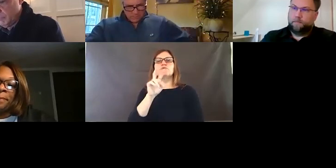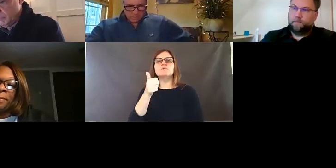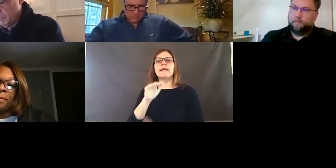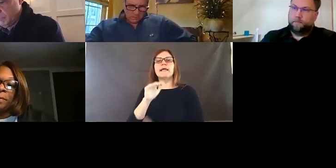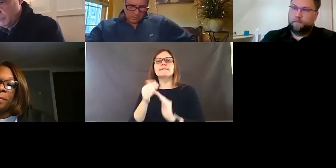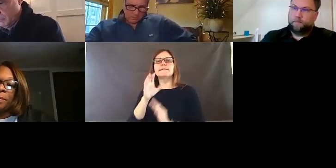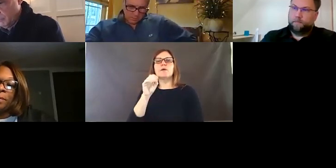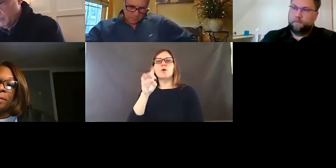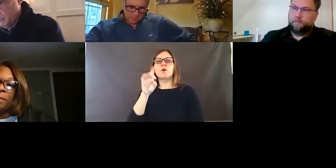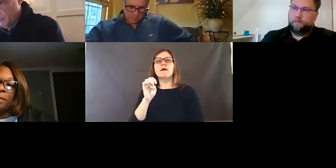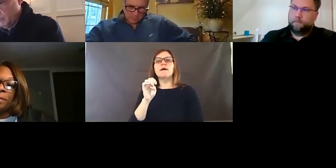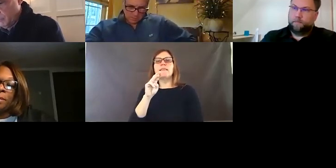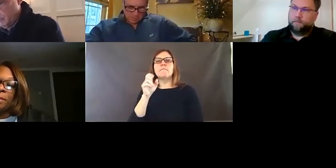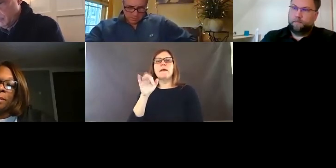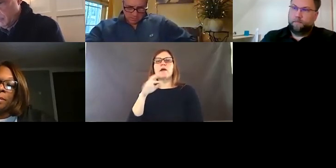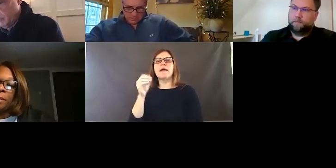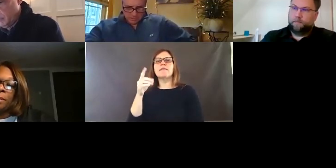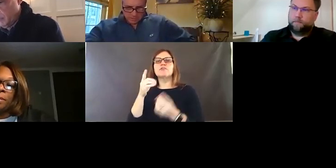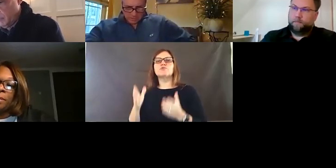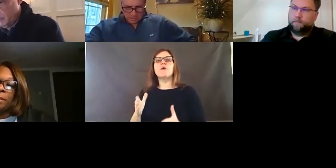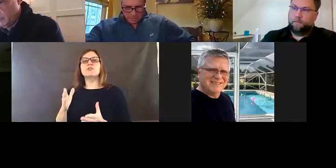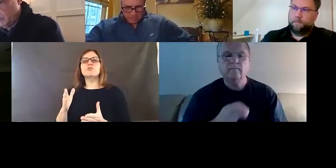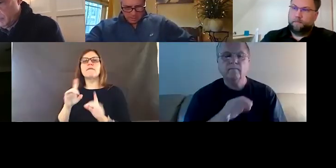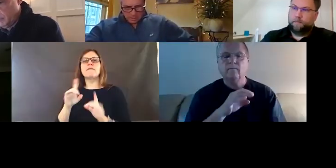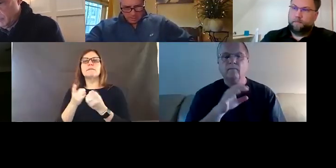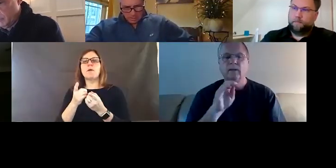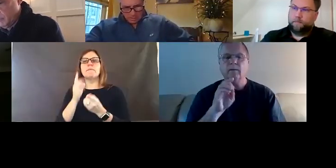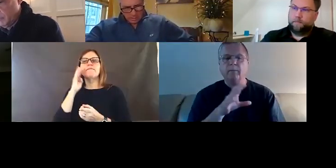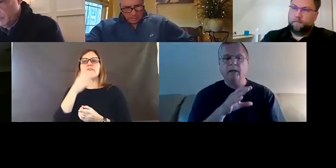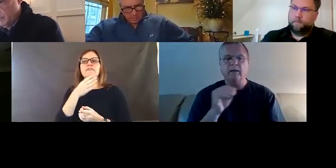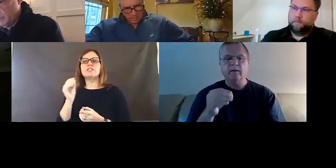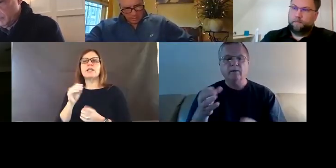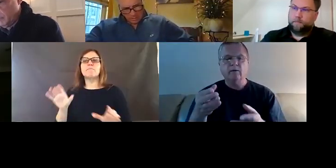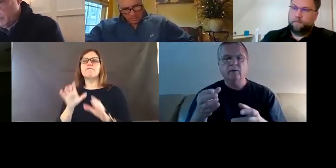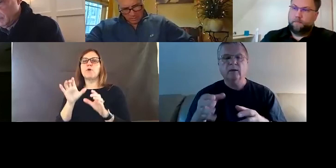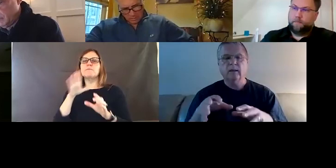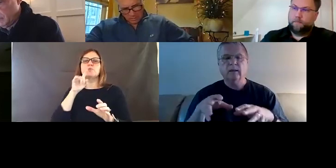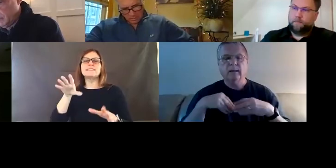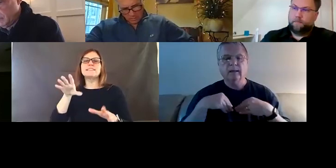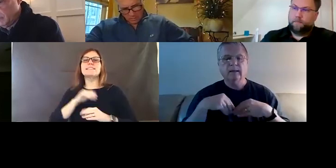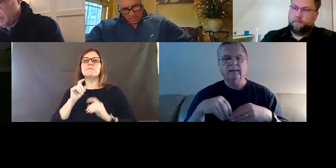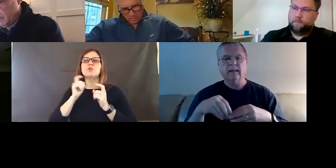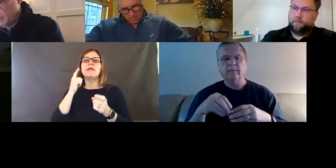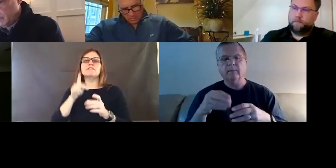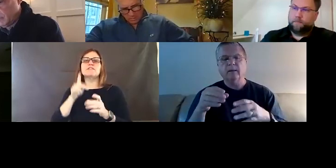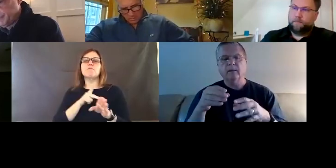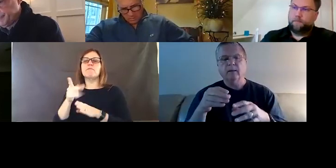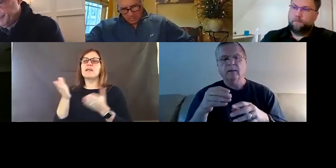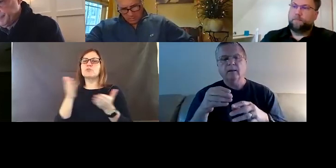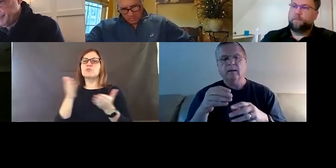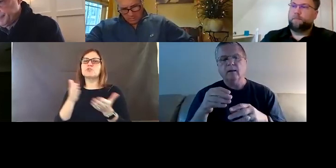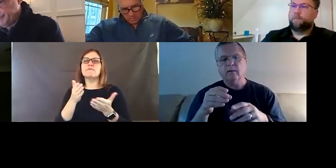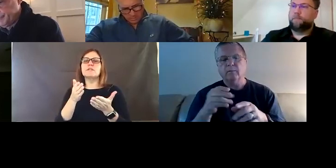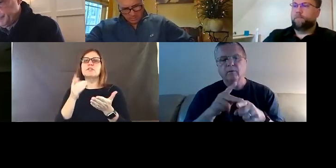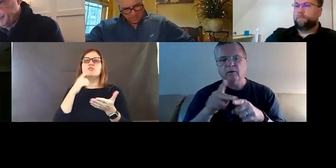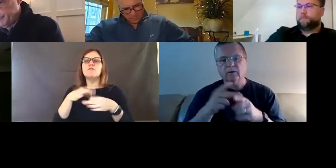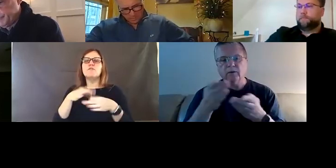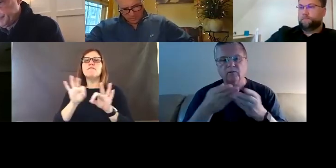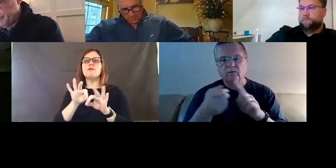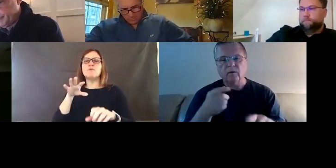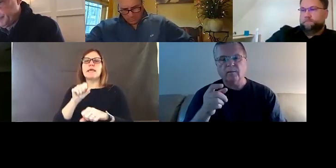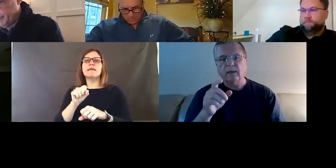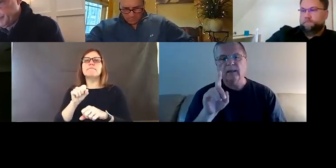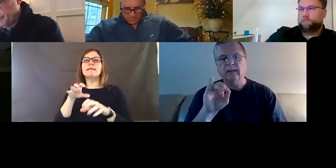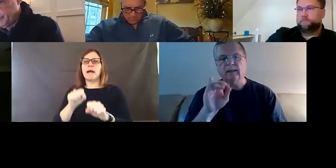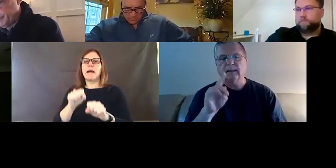and director of the Department of Innovation and Performance to accept a donation of professional services from Value Capture LLC